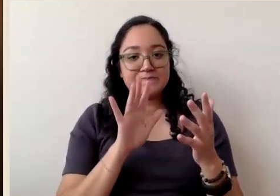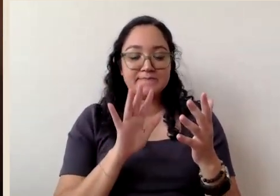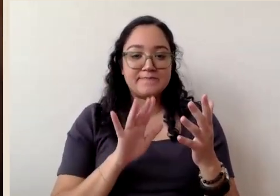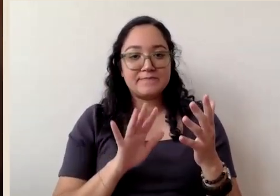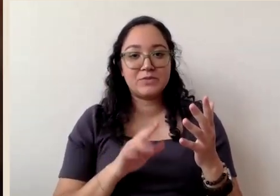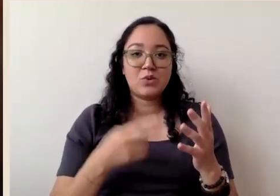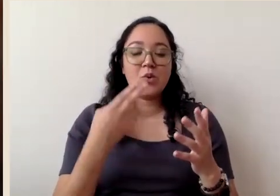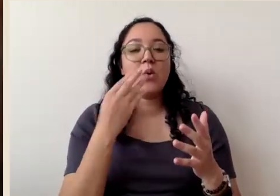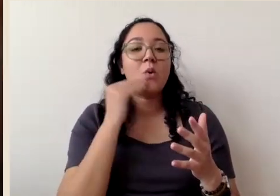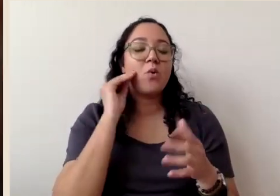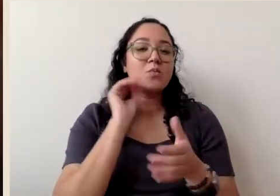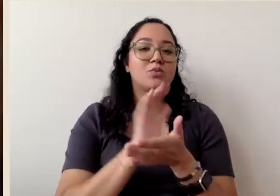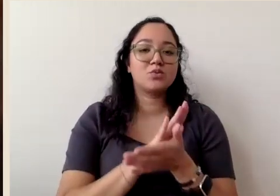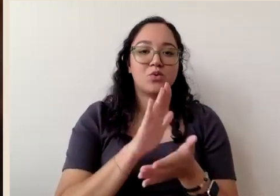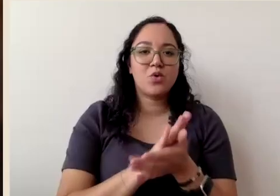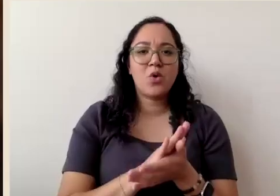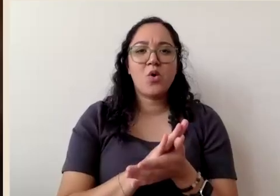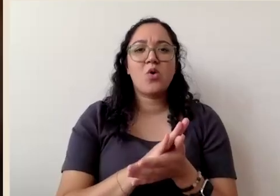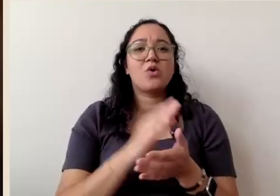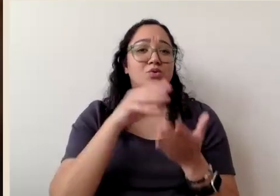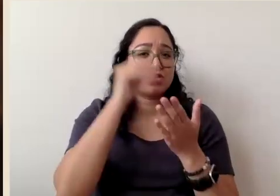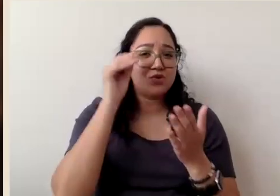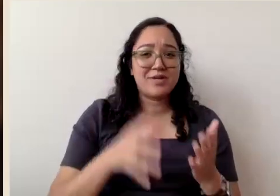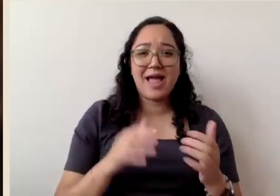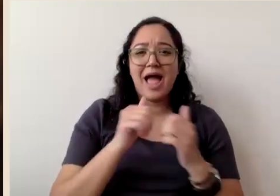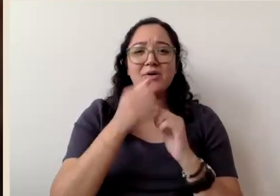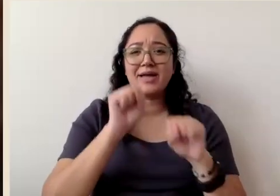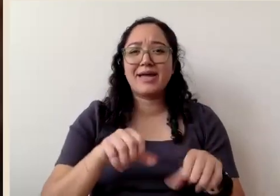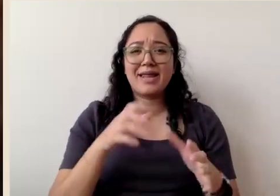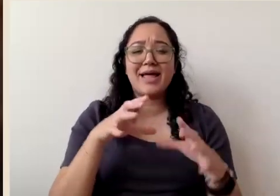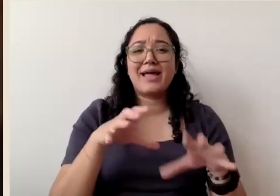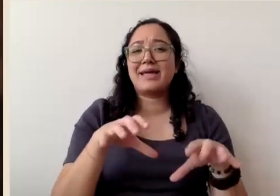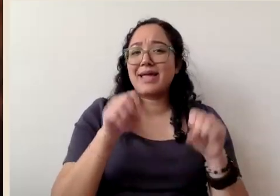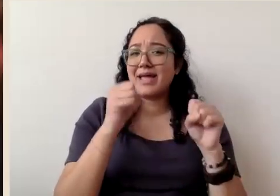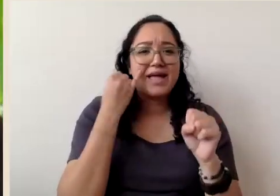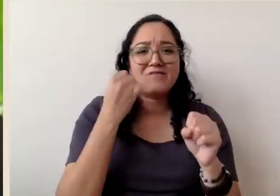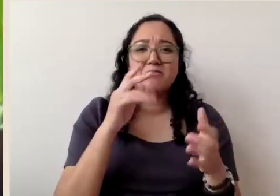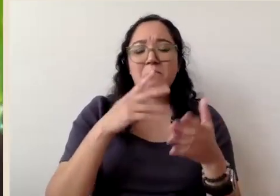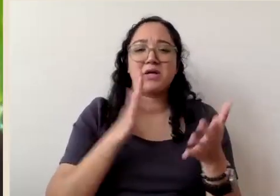As a homeschool student, how could I get this training as someone whose school does not provide this program?